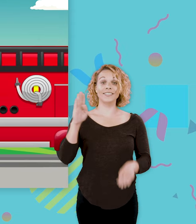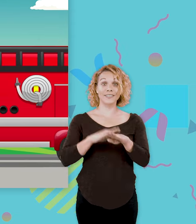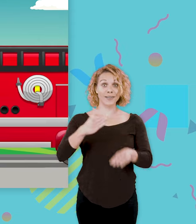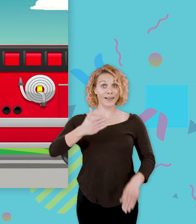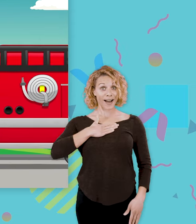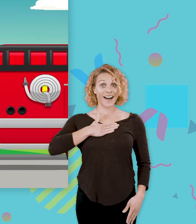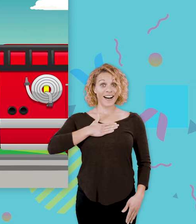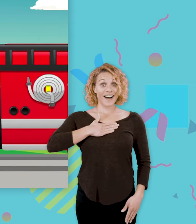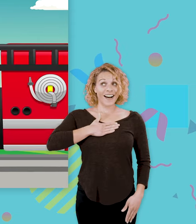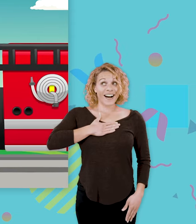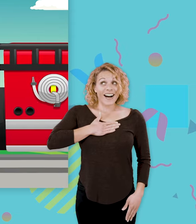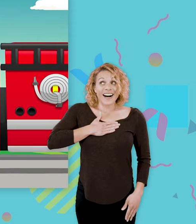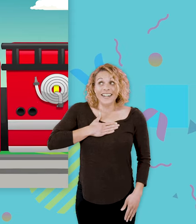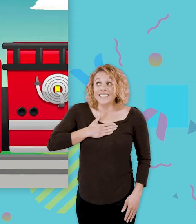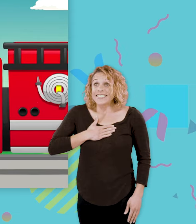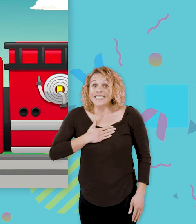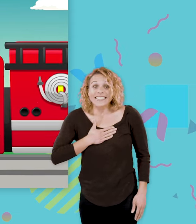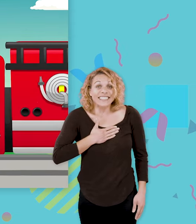my job on my